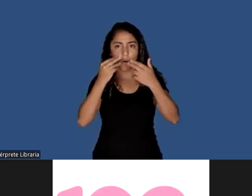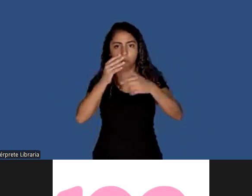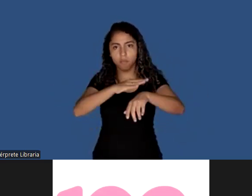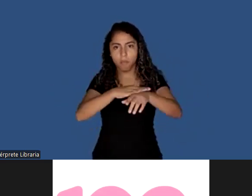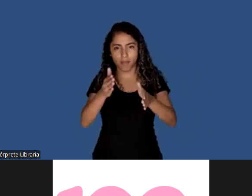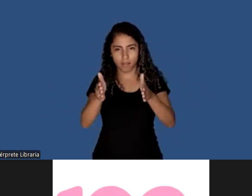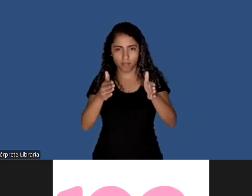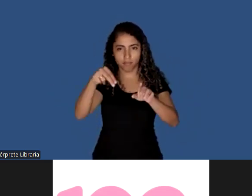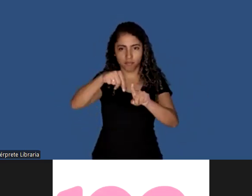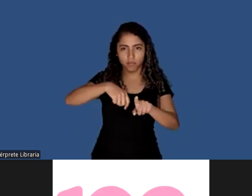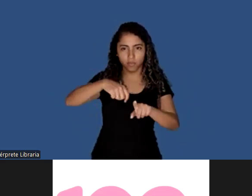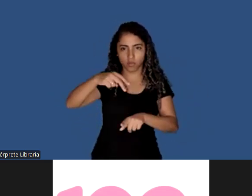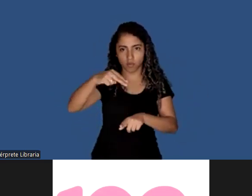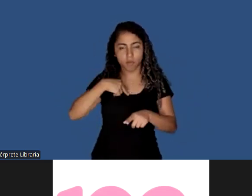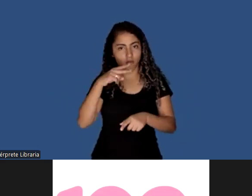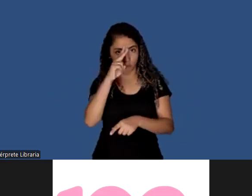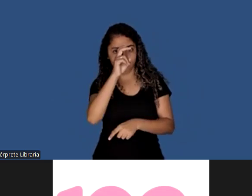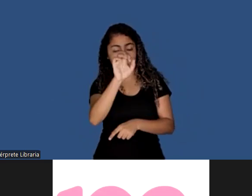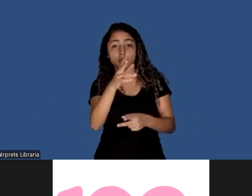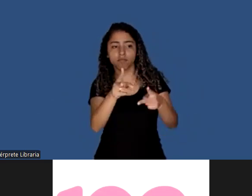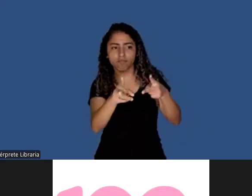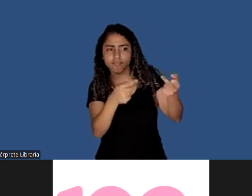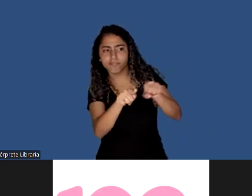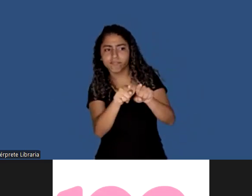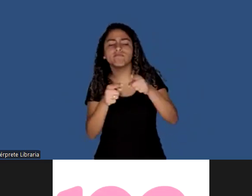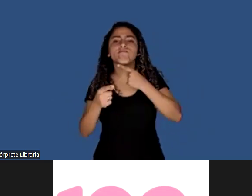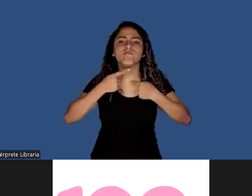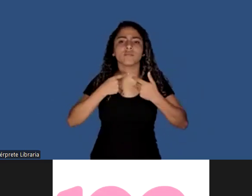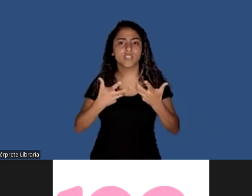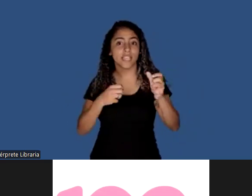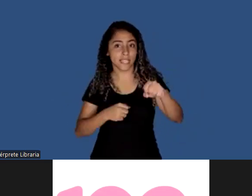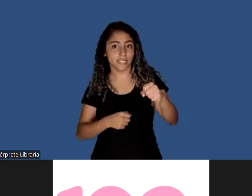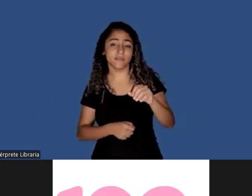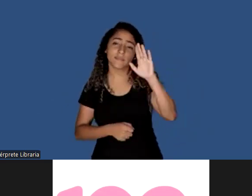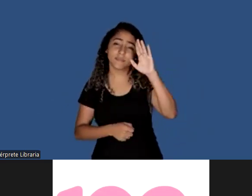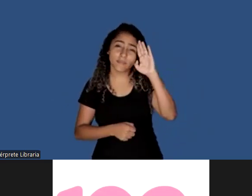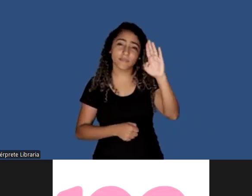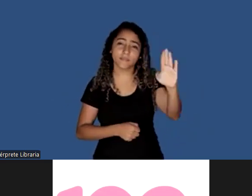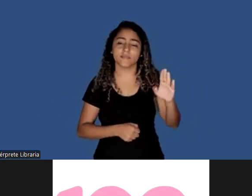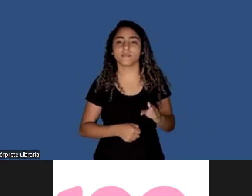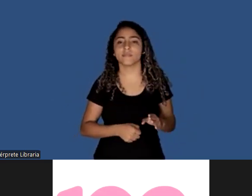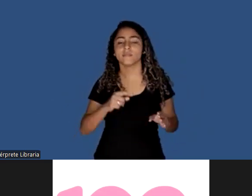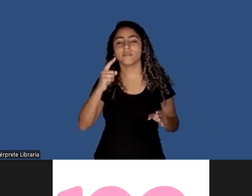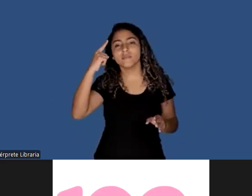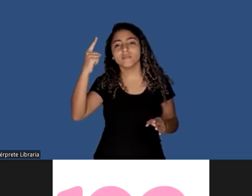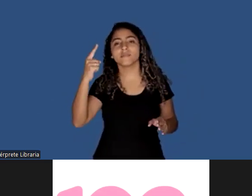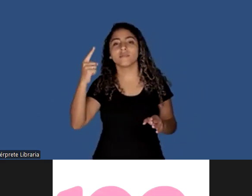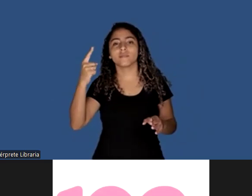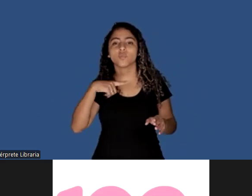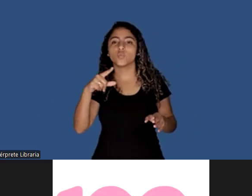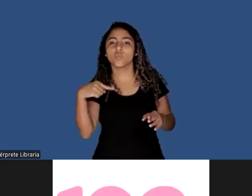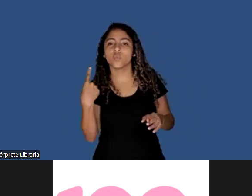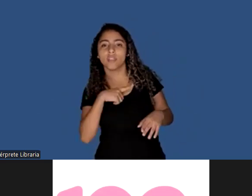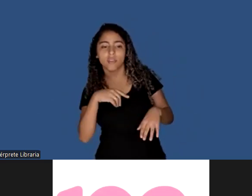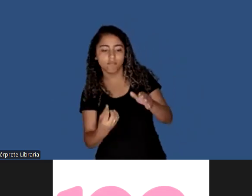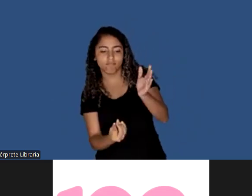It's important seasonality period, of course, but we see great appetite on part of our partners, especially based on what I mentioned, because we are